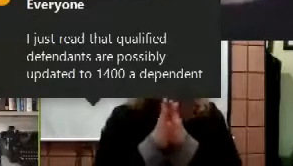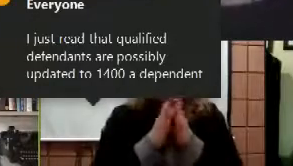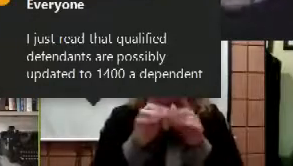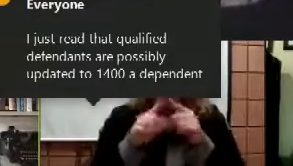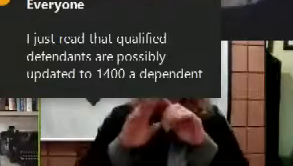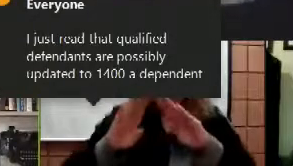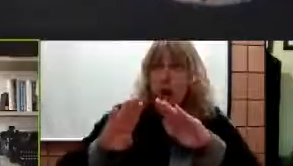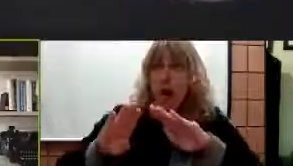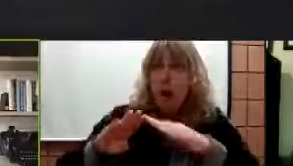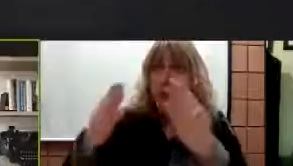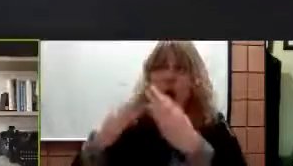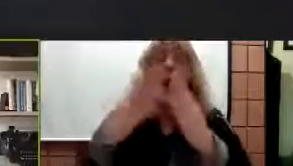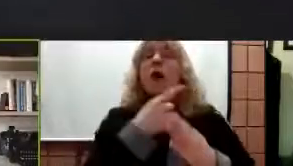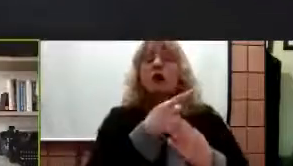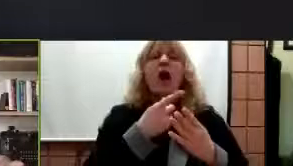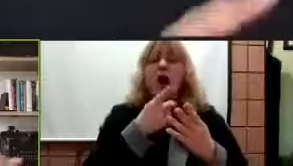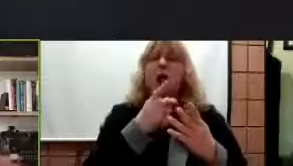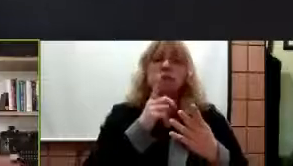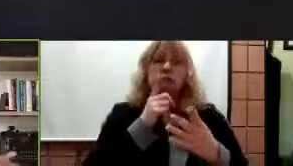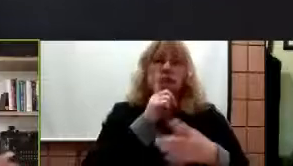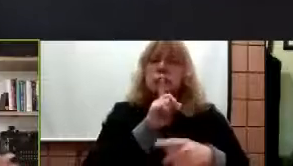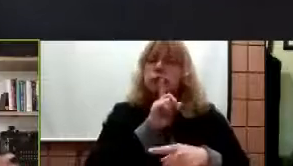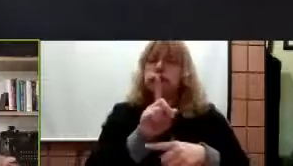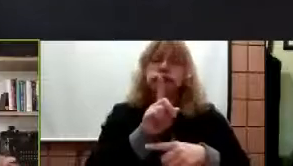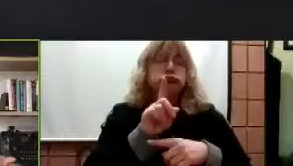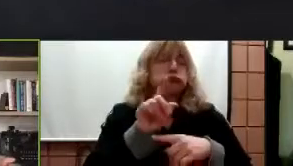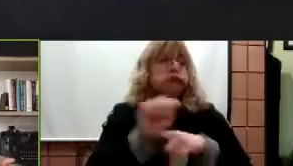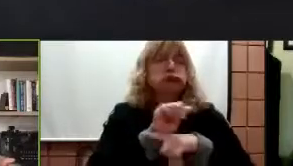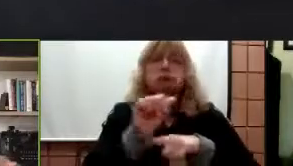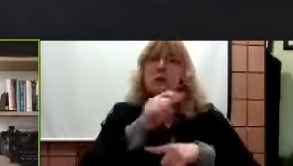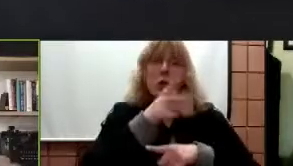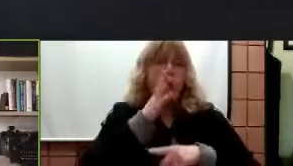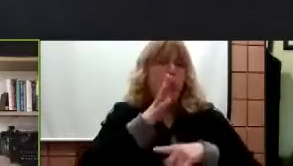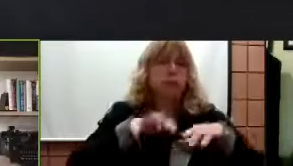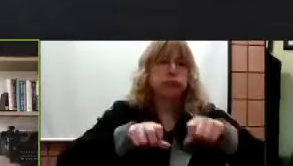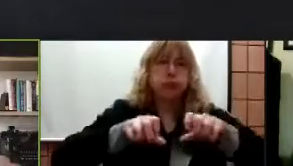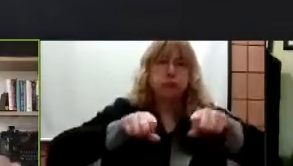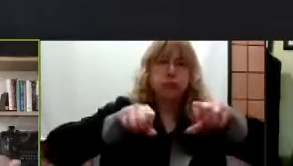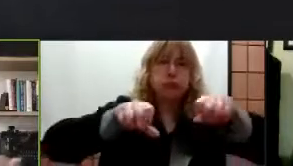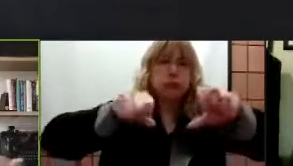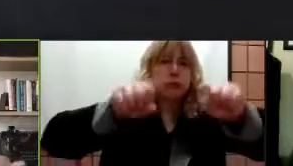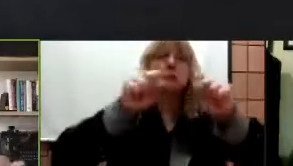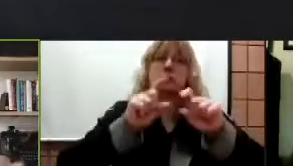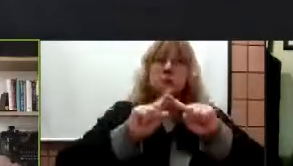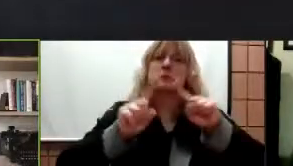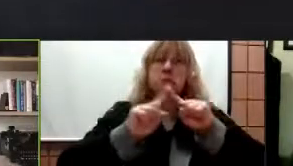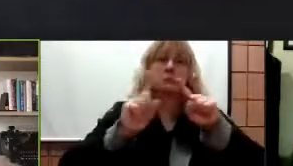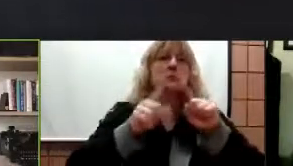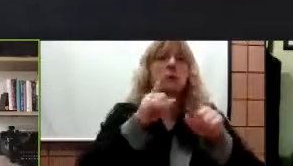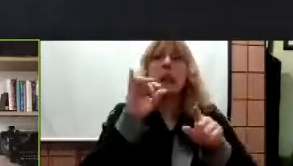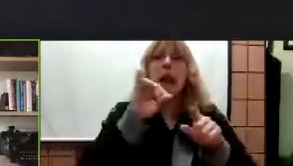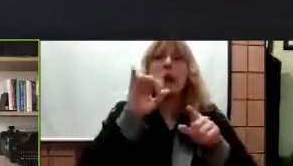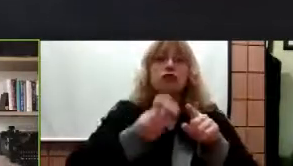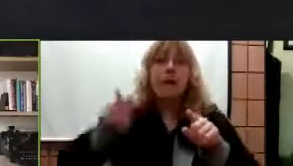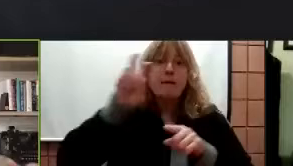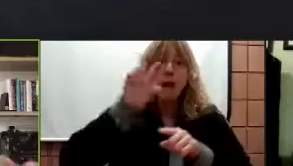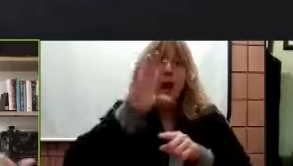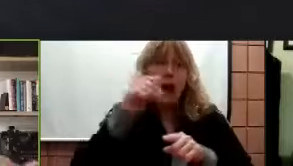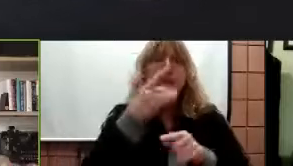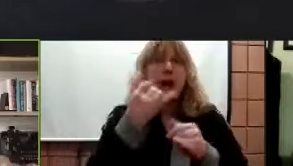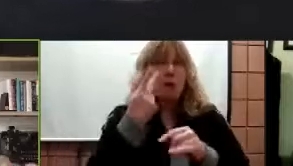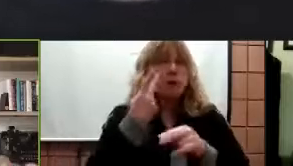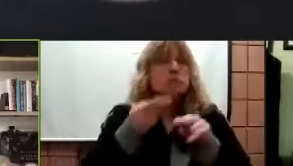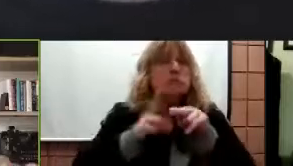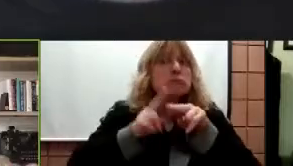the quarantine's over. So travel companies are starting to see upticks in pre-booking. People